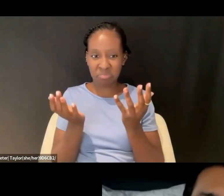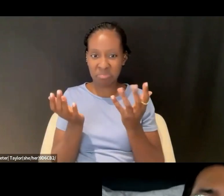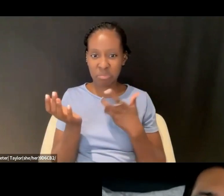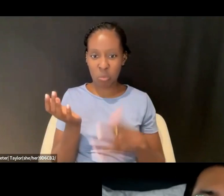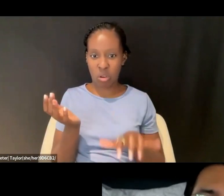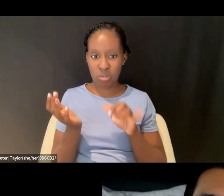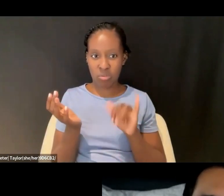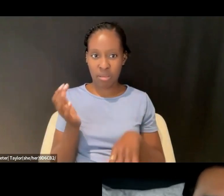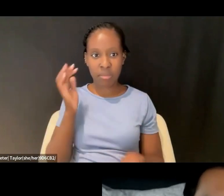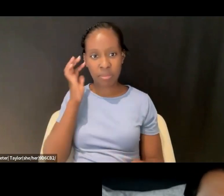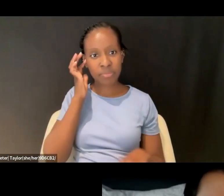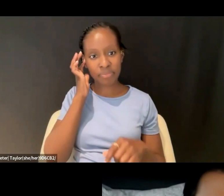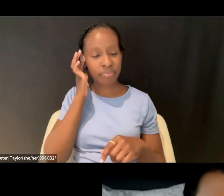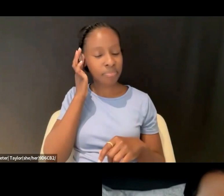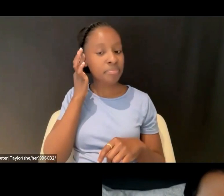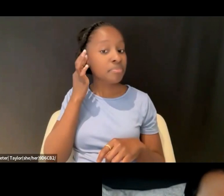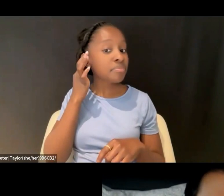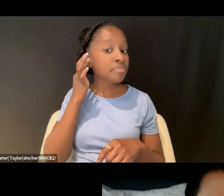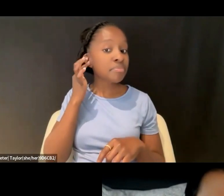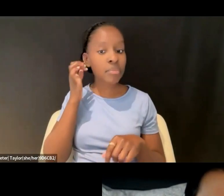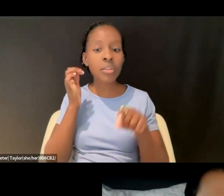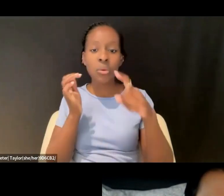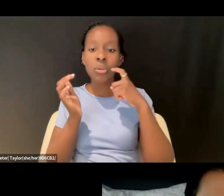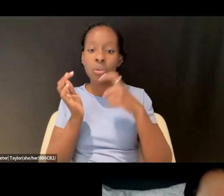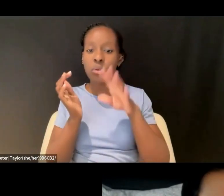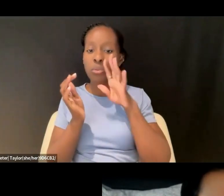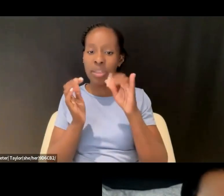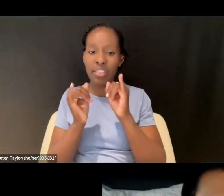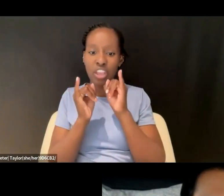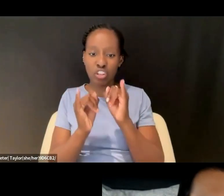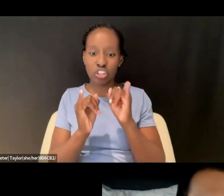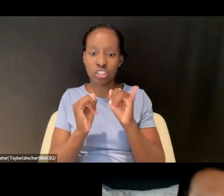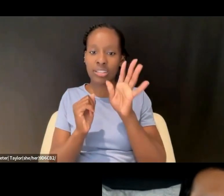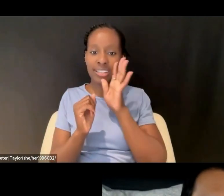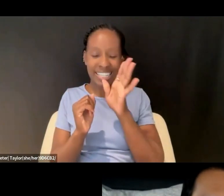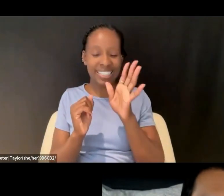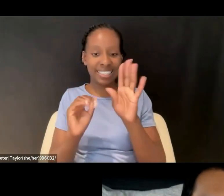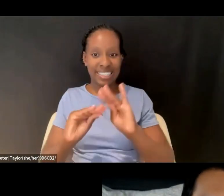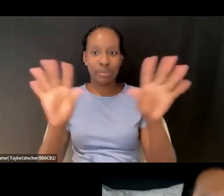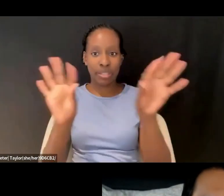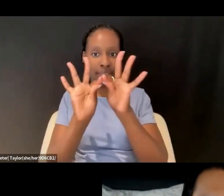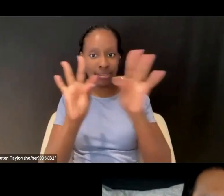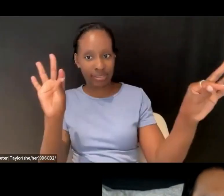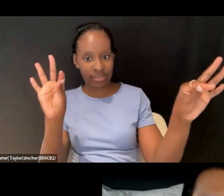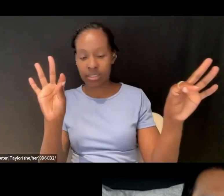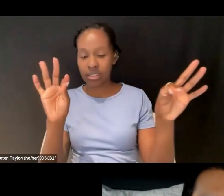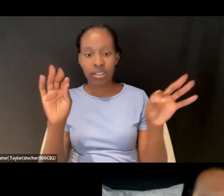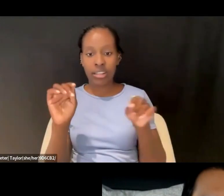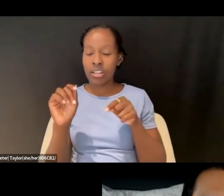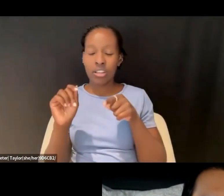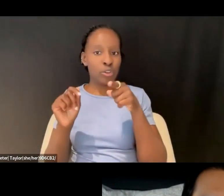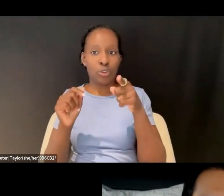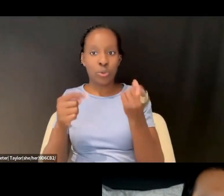Right. You should only present one time, yeah. And you'll see that it's going to be in the instructions that's actually explicitly stated that you